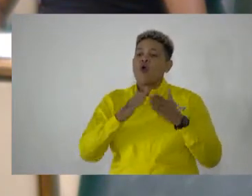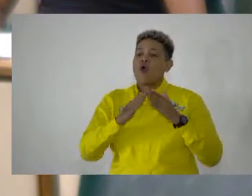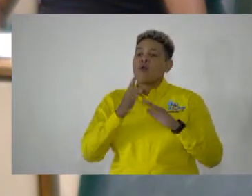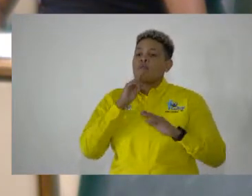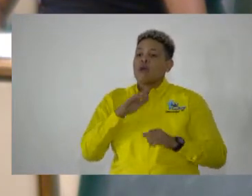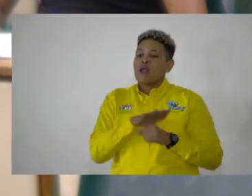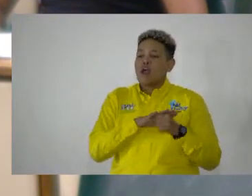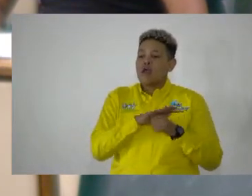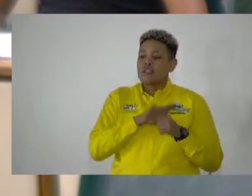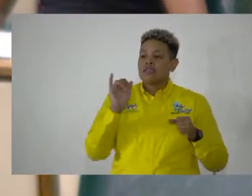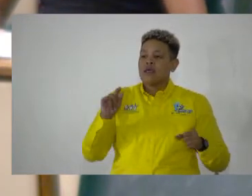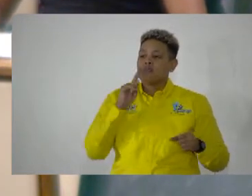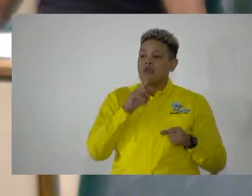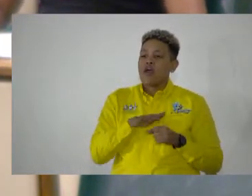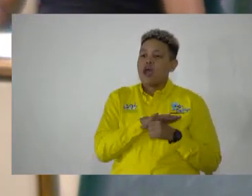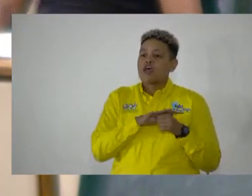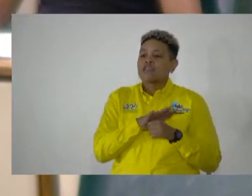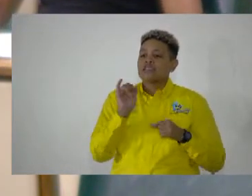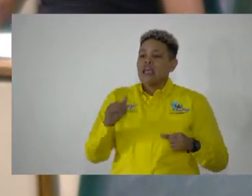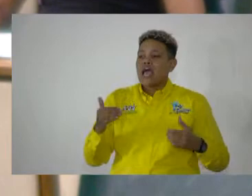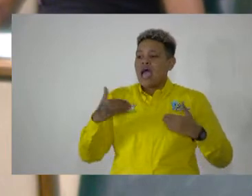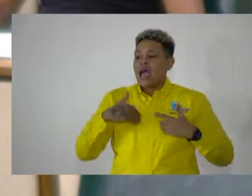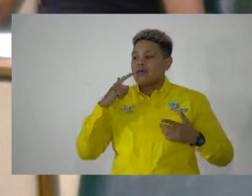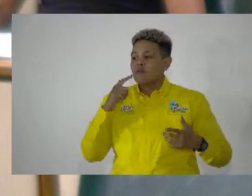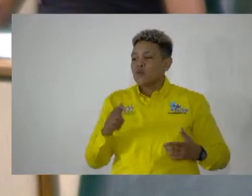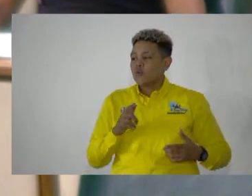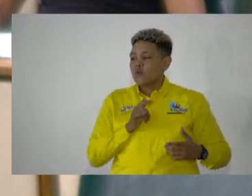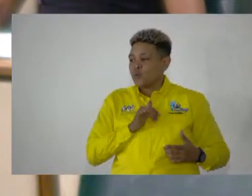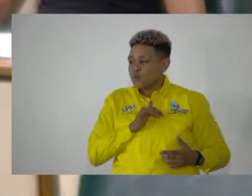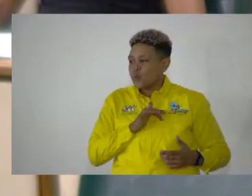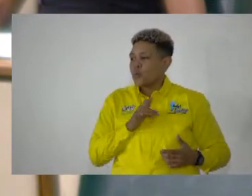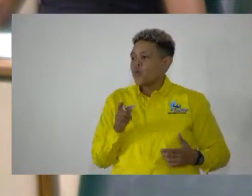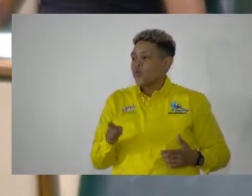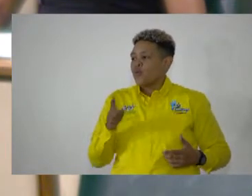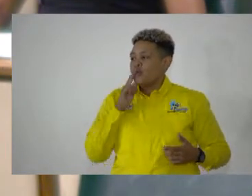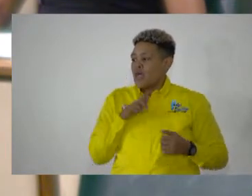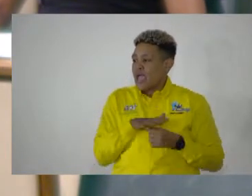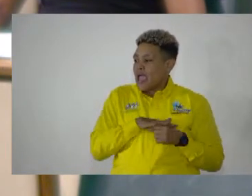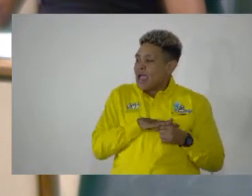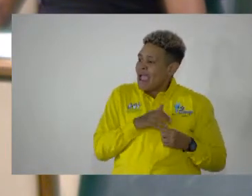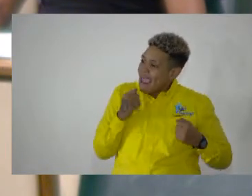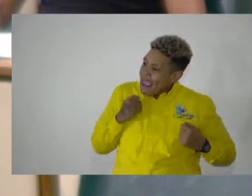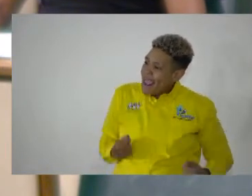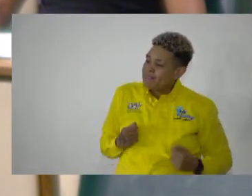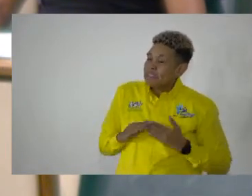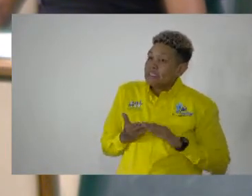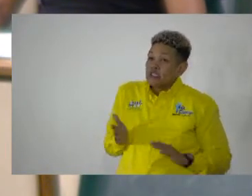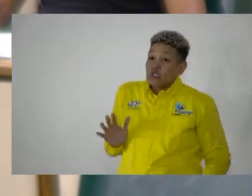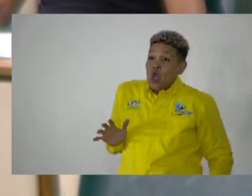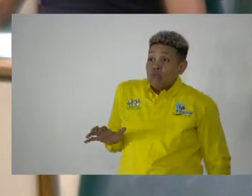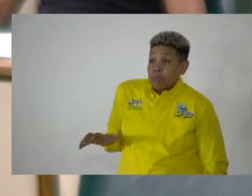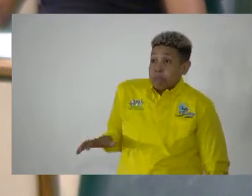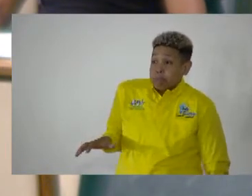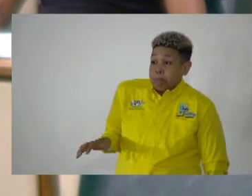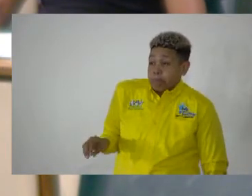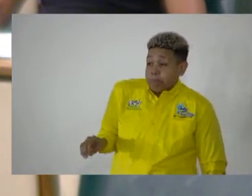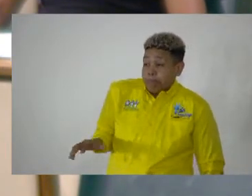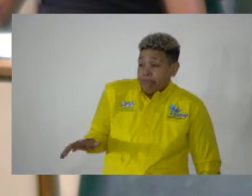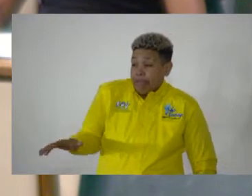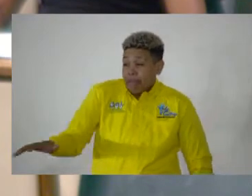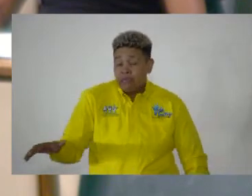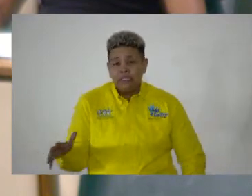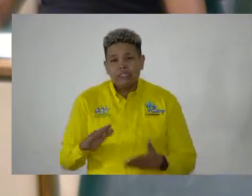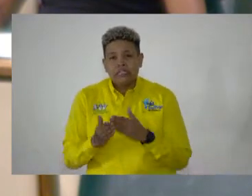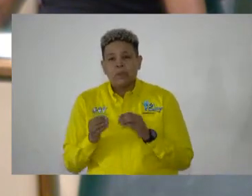constituencies, that would be constituencies that have a significant area as urban. In the same way, Madam